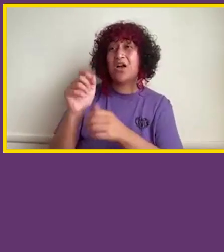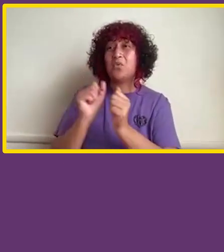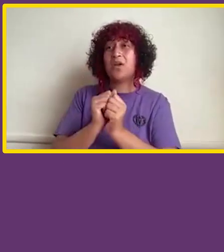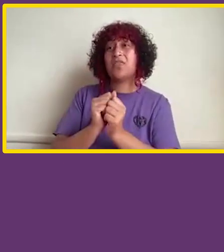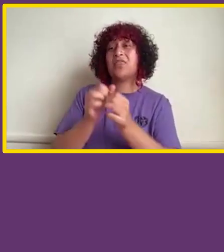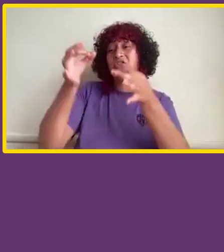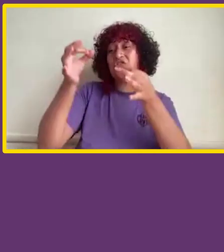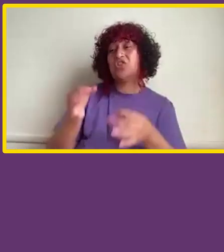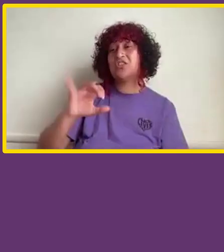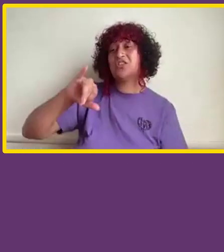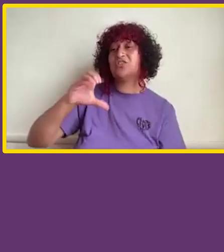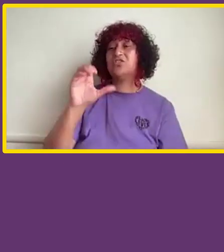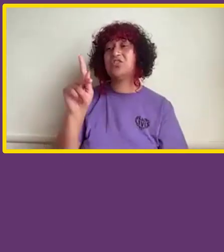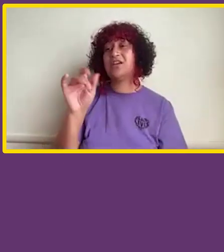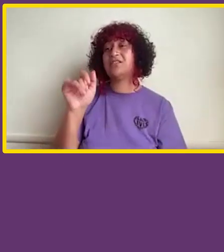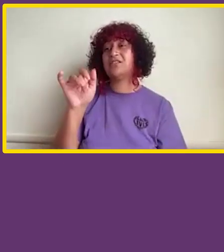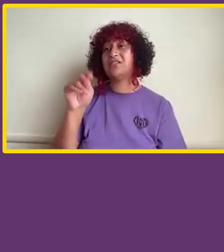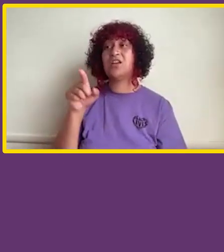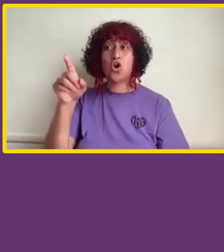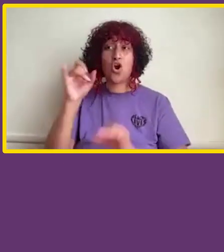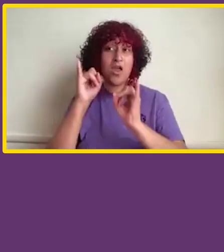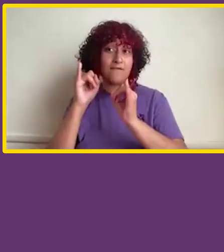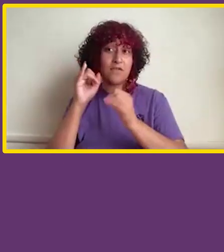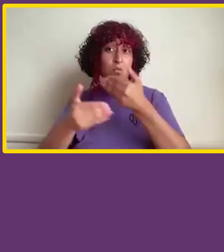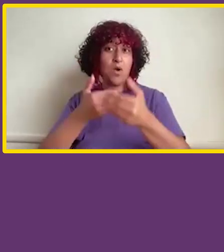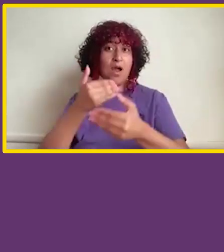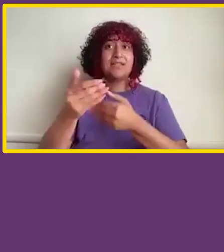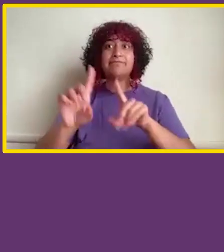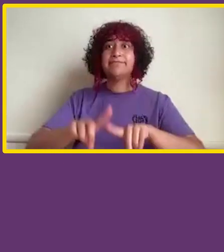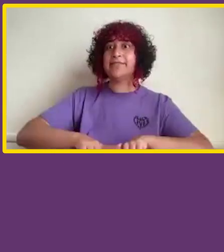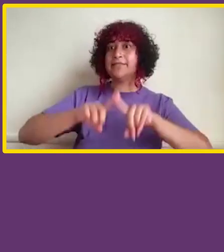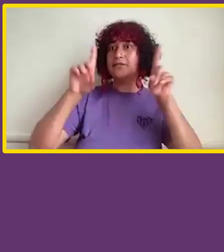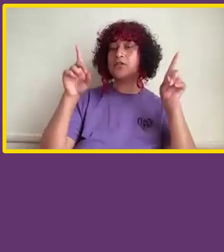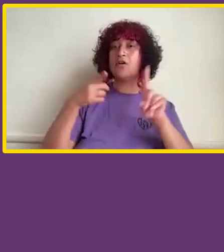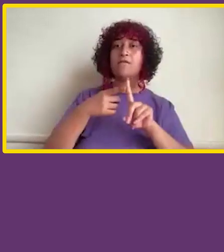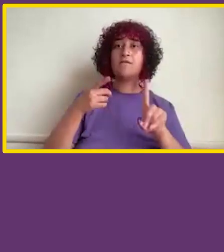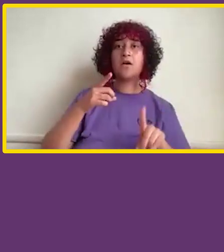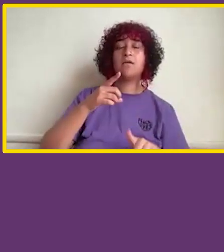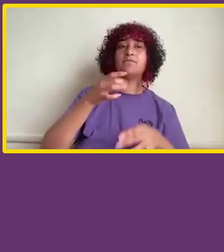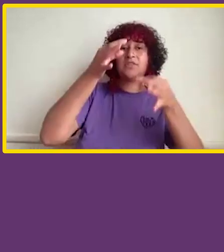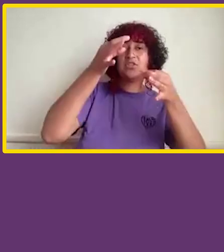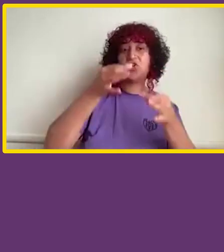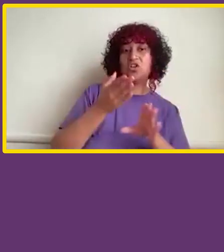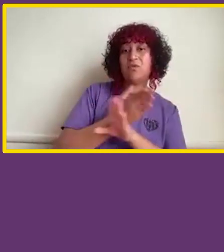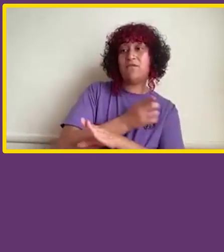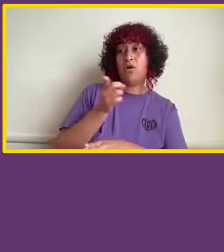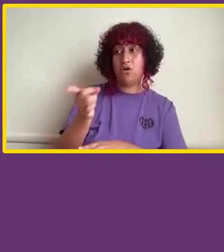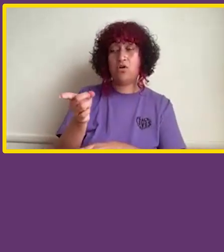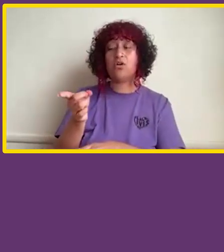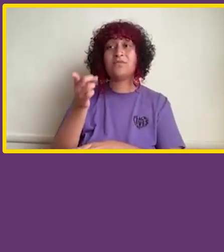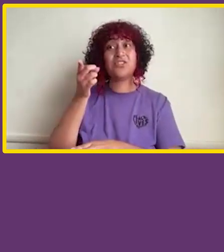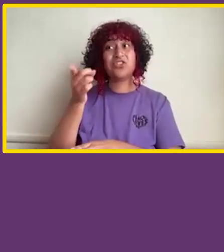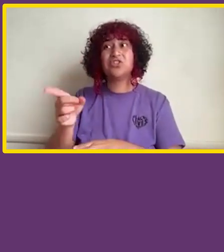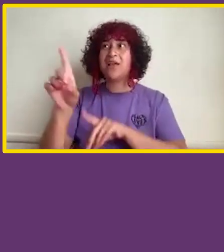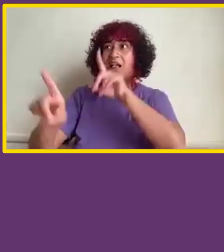for example, during her interview process, very different than the justice right before her. She's being